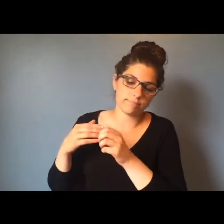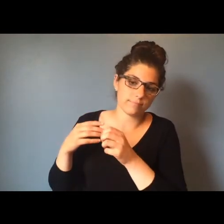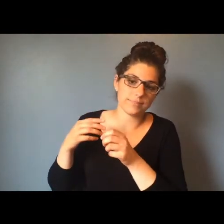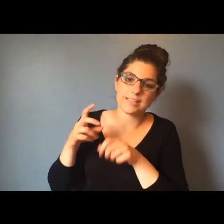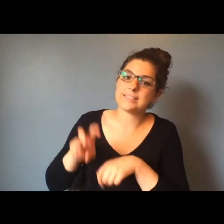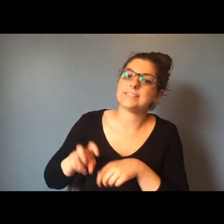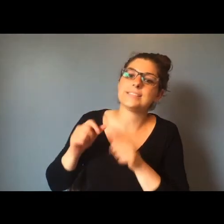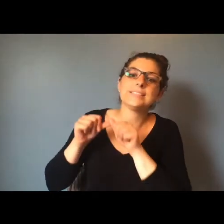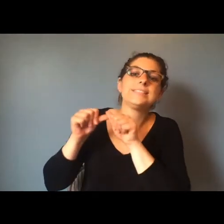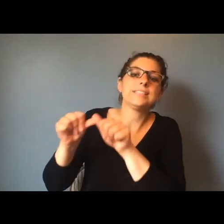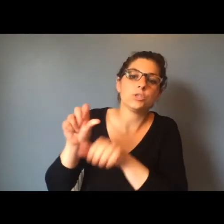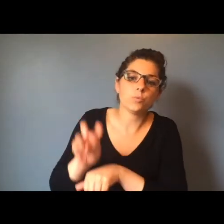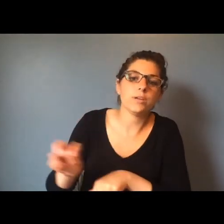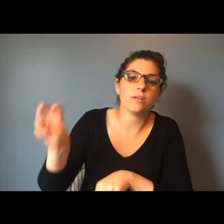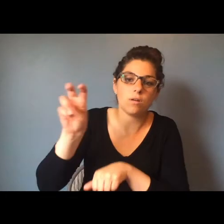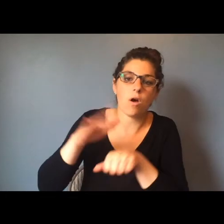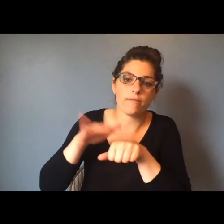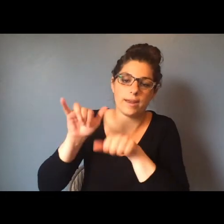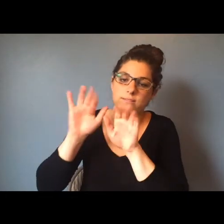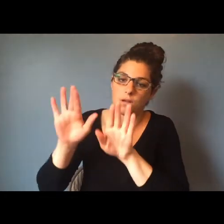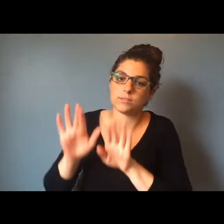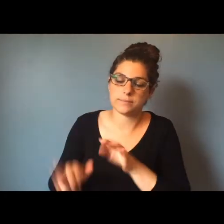awesome.